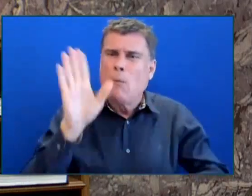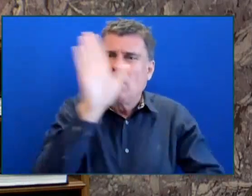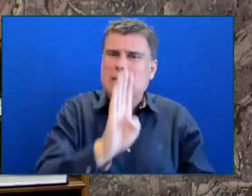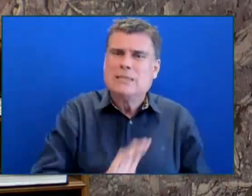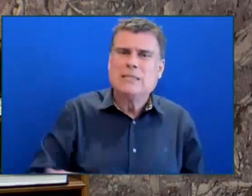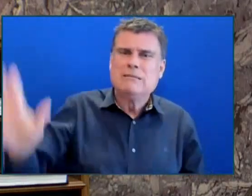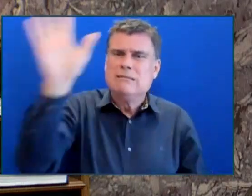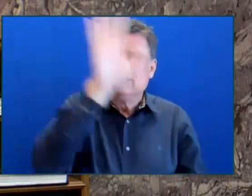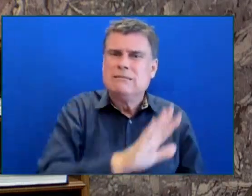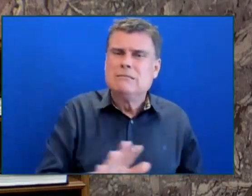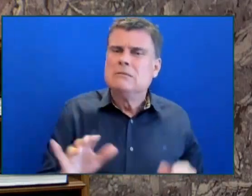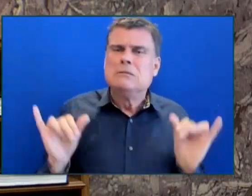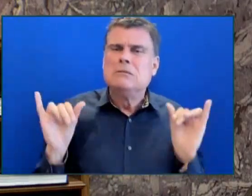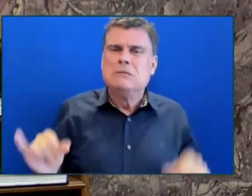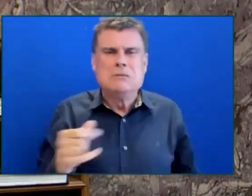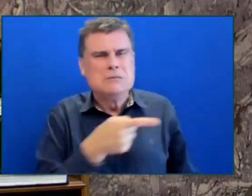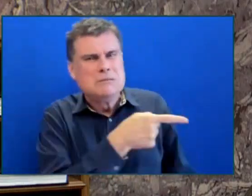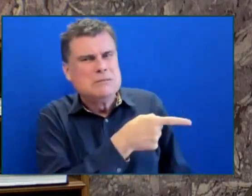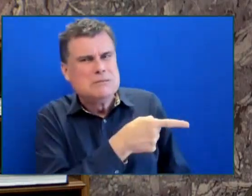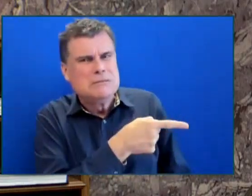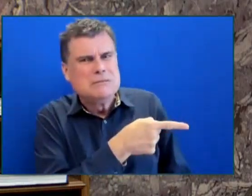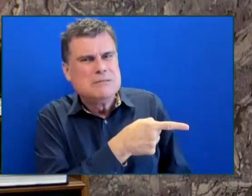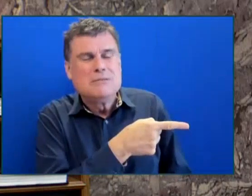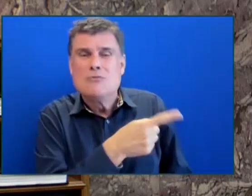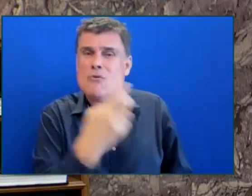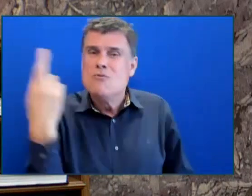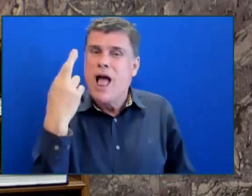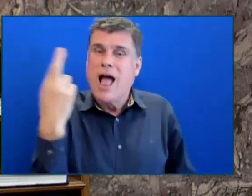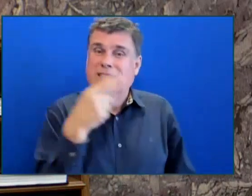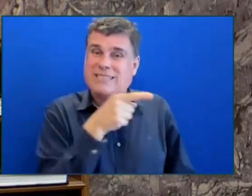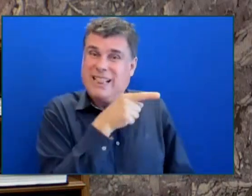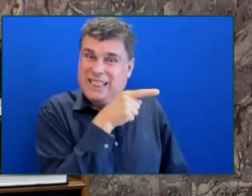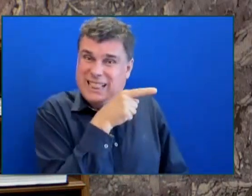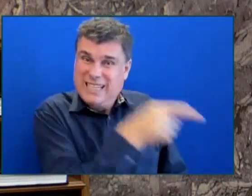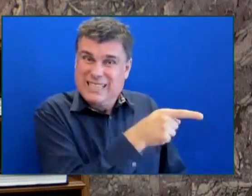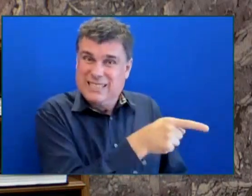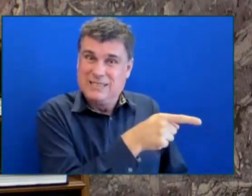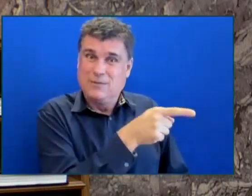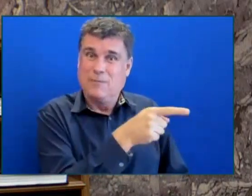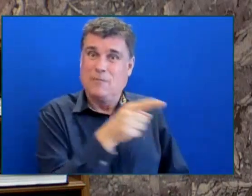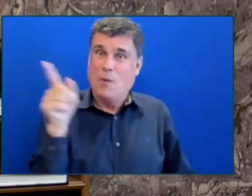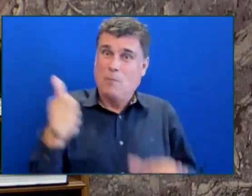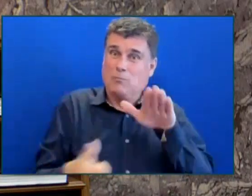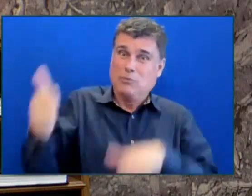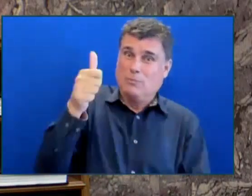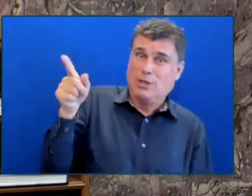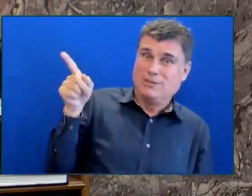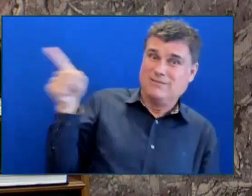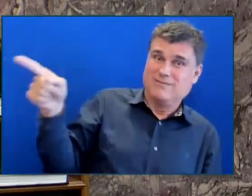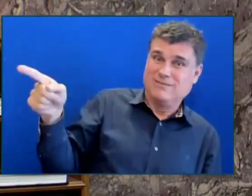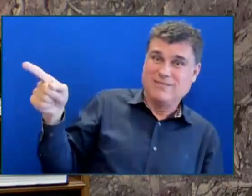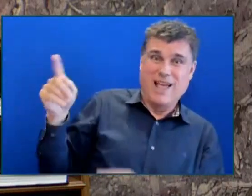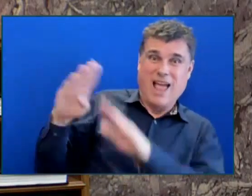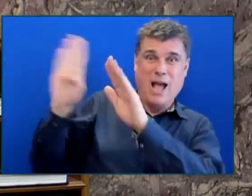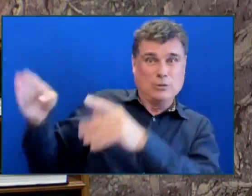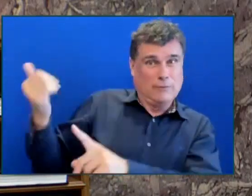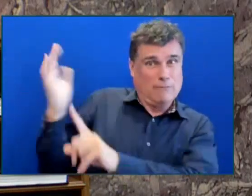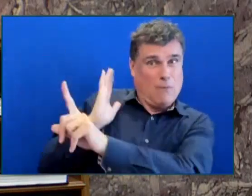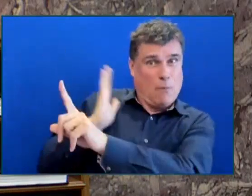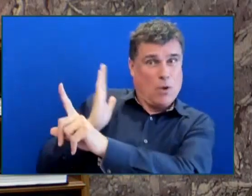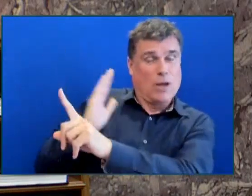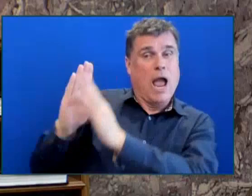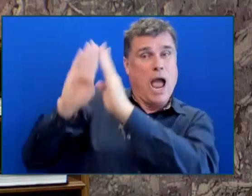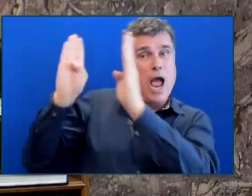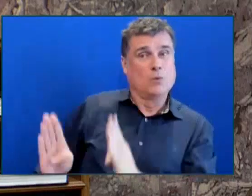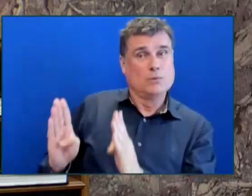that this Premier, then Minister responsible, his abject failure as a housing minister while he sat on top